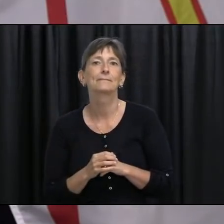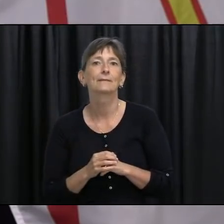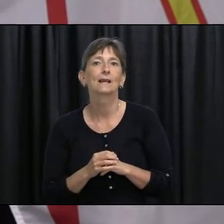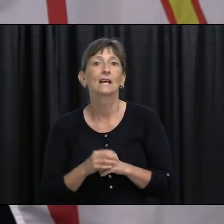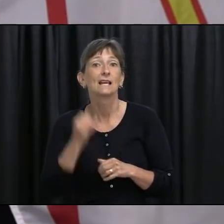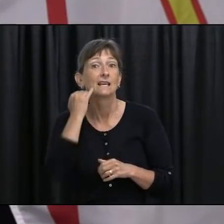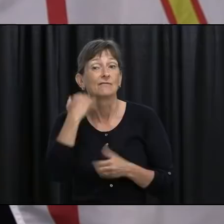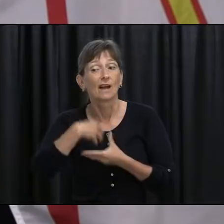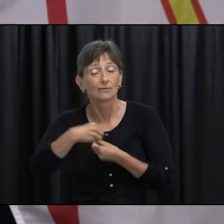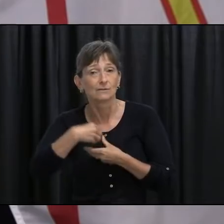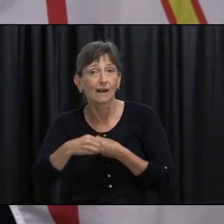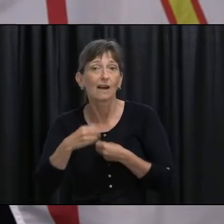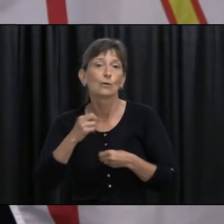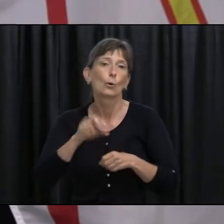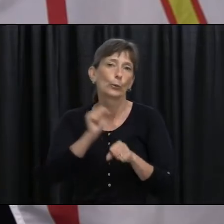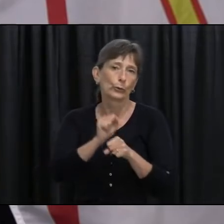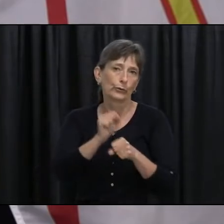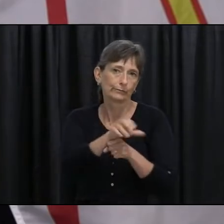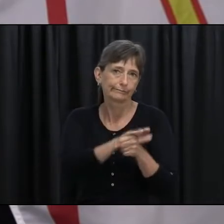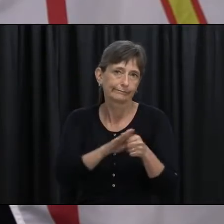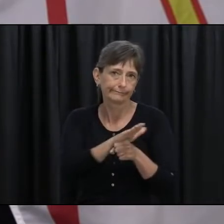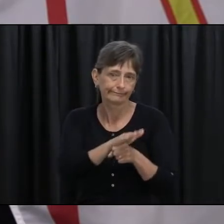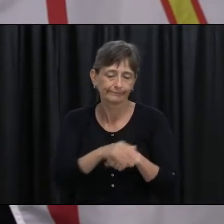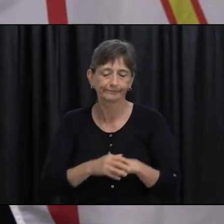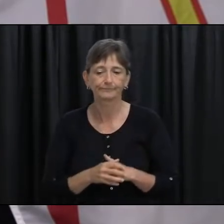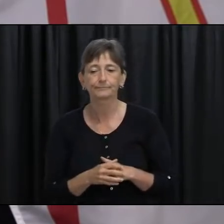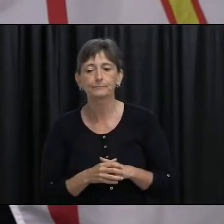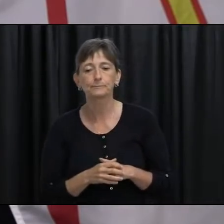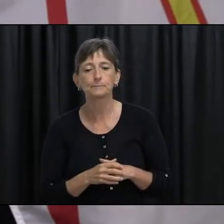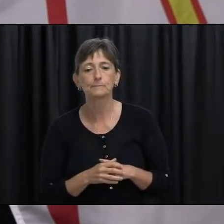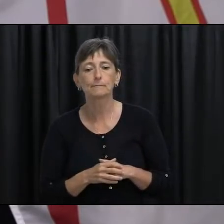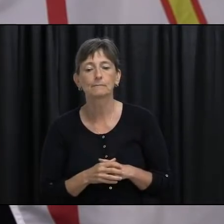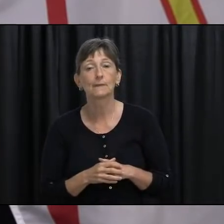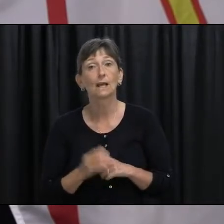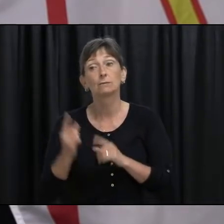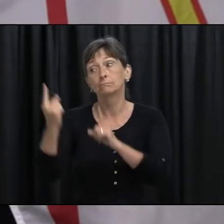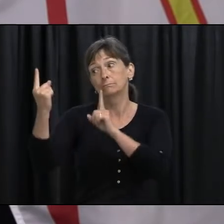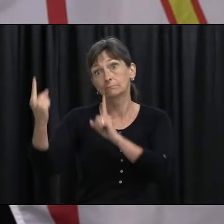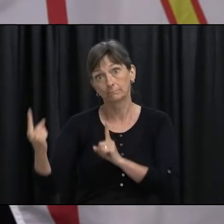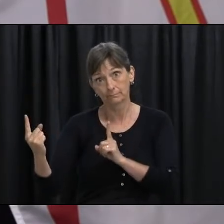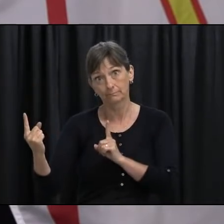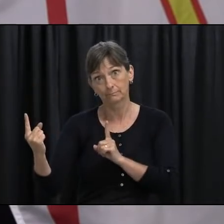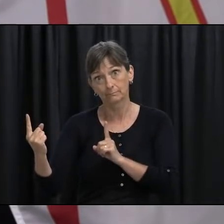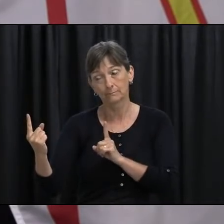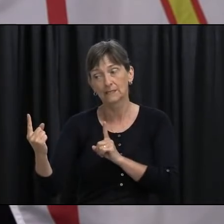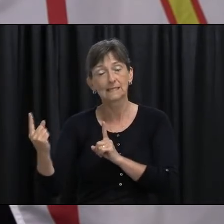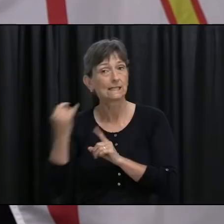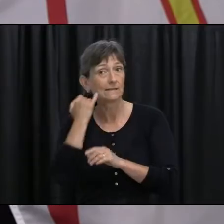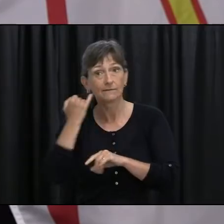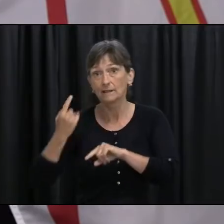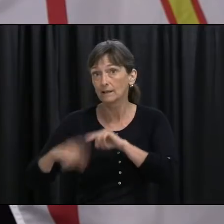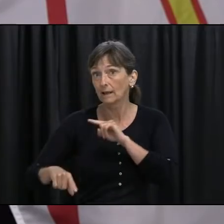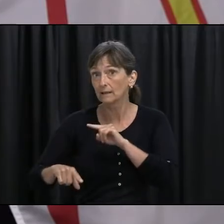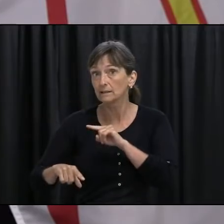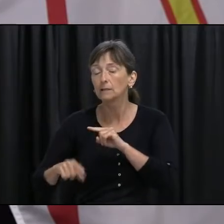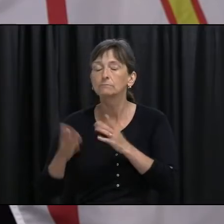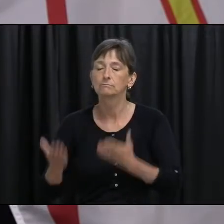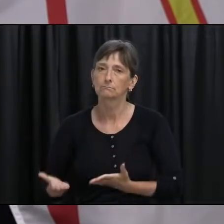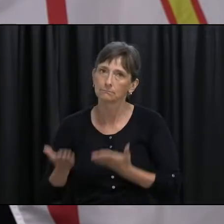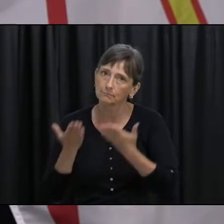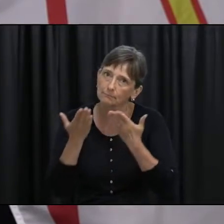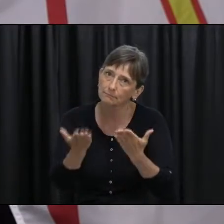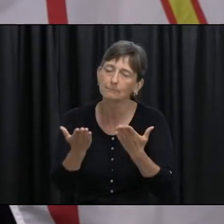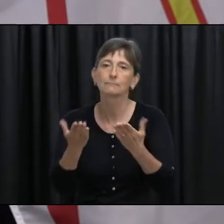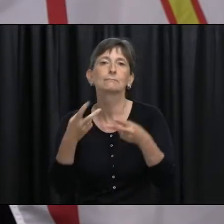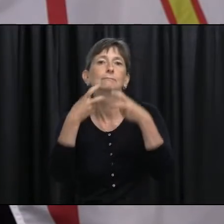in the workplace and public spaces. When maintaining a safe physical space is not possible, it is highly recommended